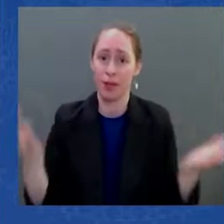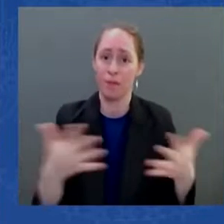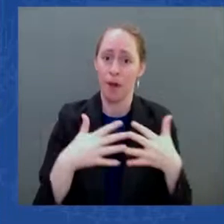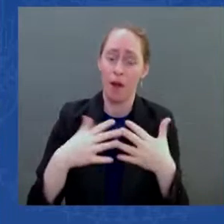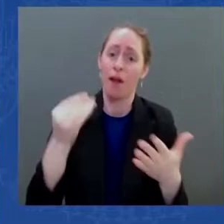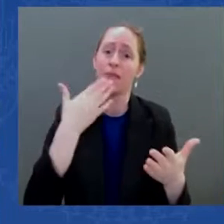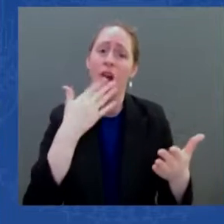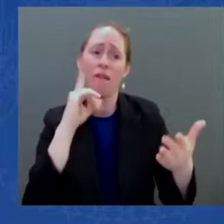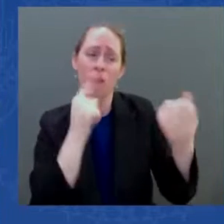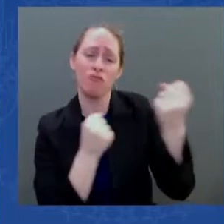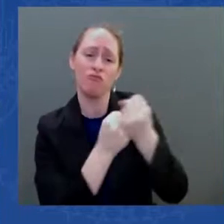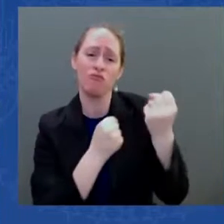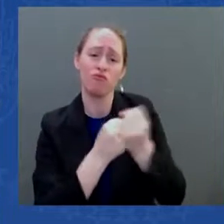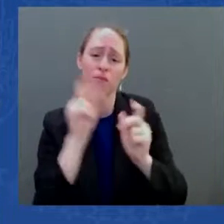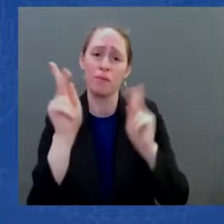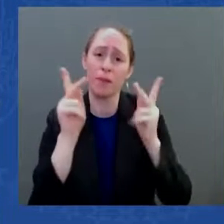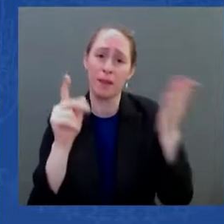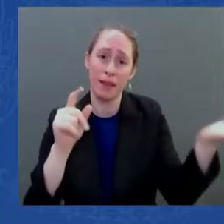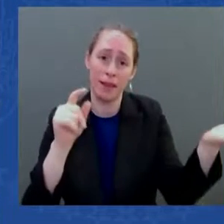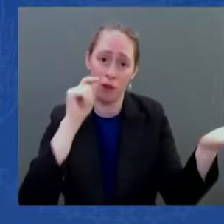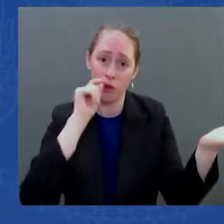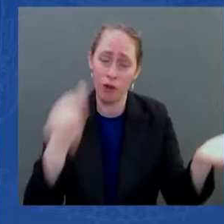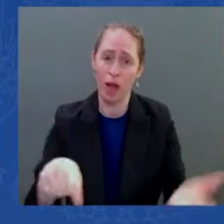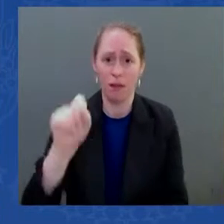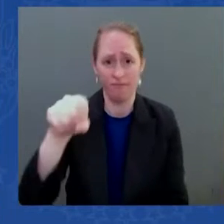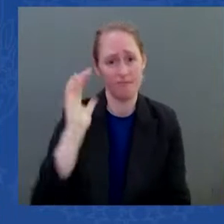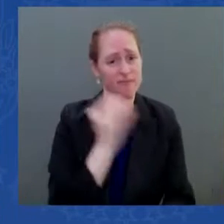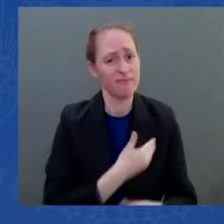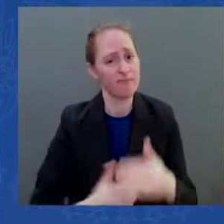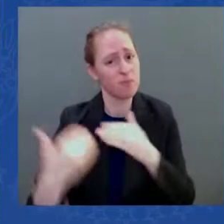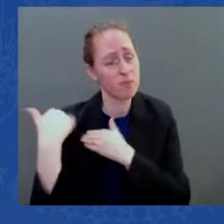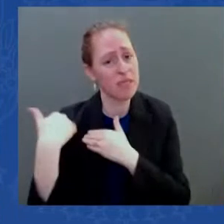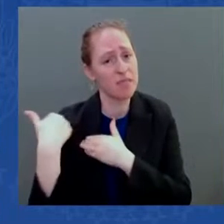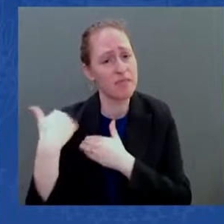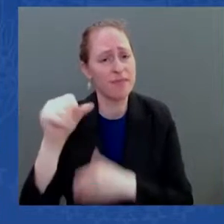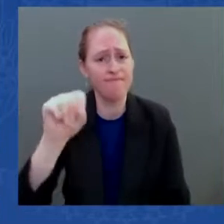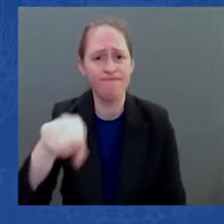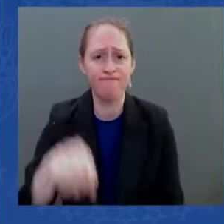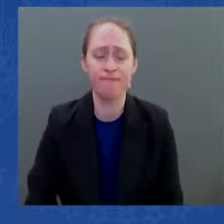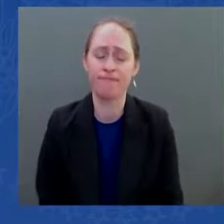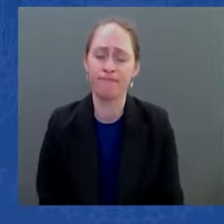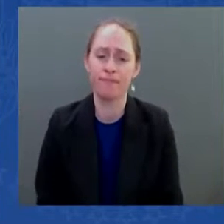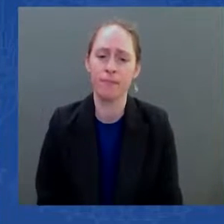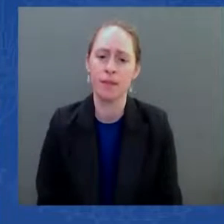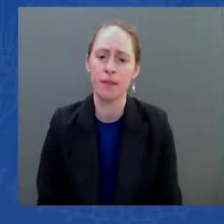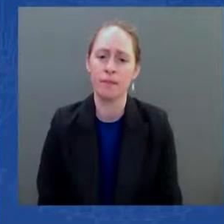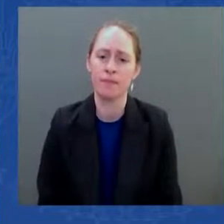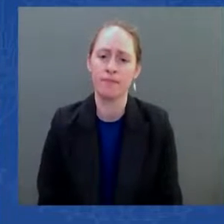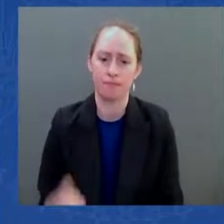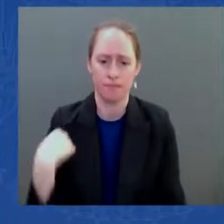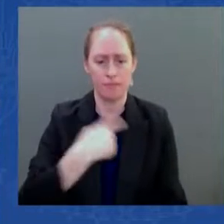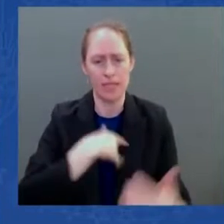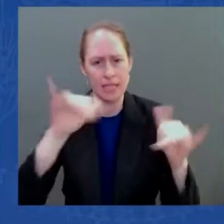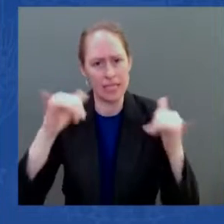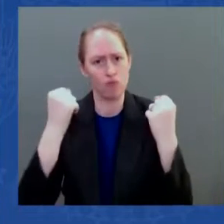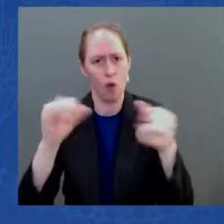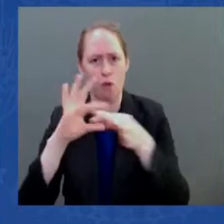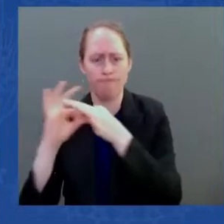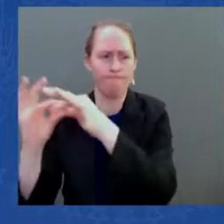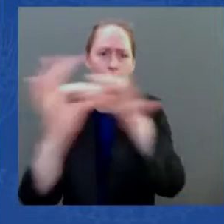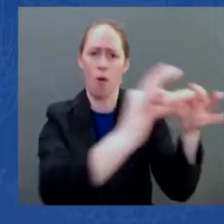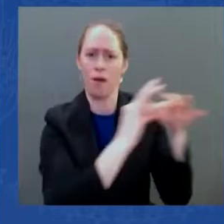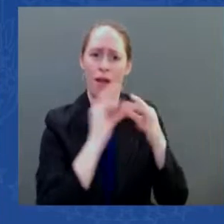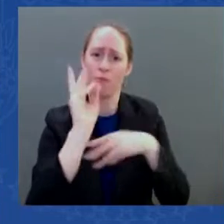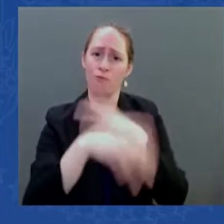This is our responsibility, it seems to me, and we've been able to hold the whole world together in this effort. So thank you very much. Thank you.